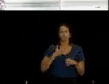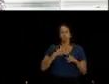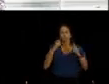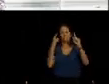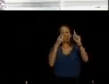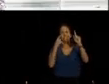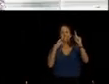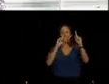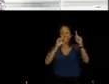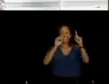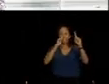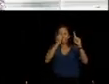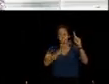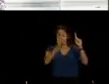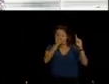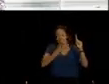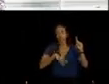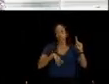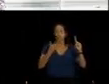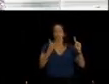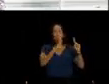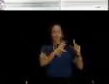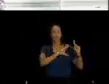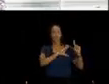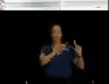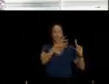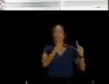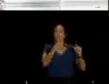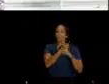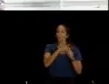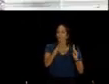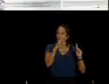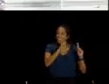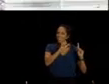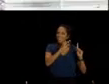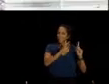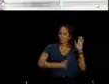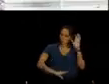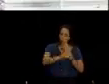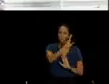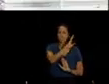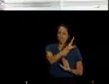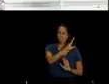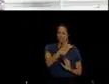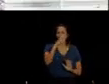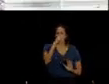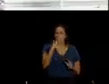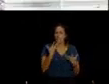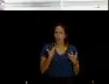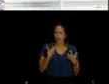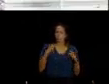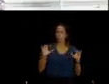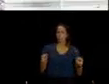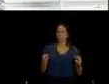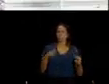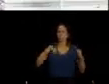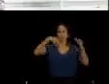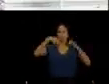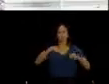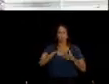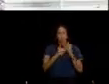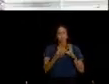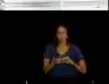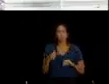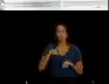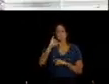system. And the really cool thing to me about Sam Supersedes is that I got to do an Instagram Live with one of my